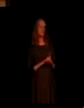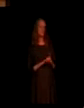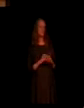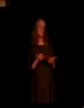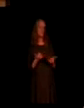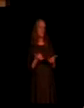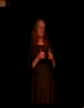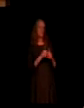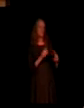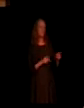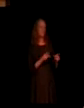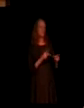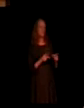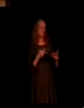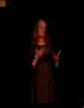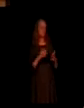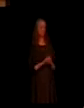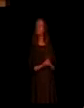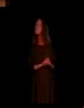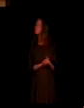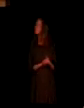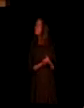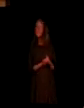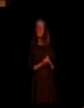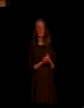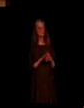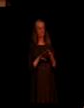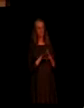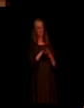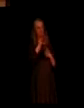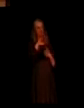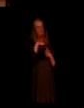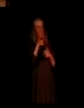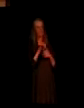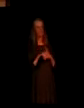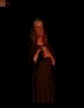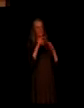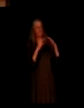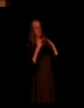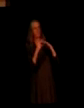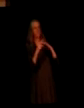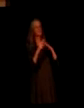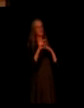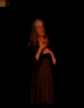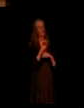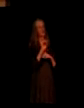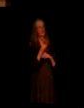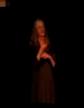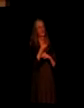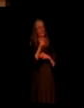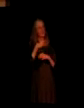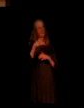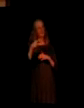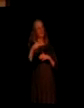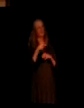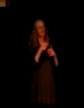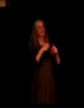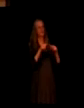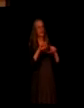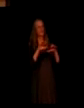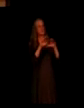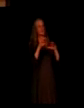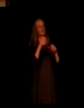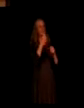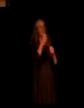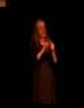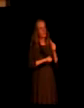of humanity. And so this is kind of the look at the future that IPCC tries to do every 5 years